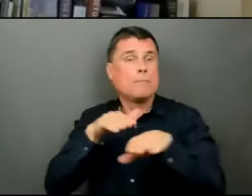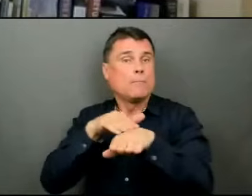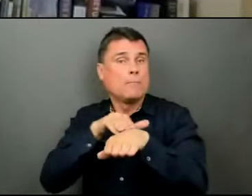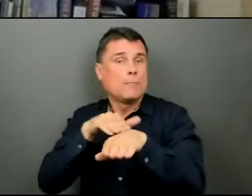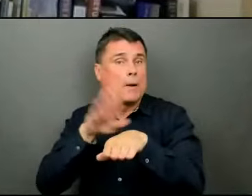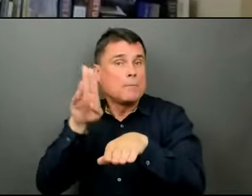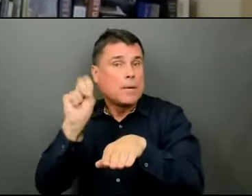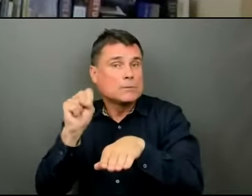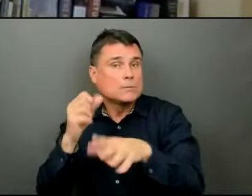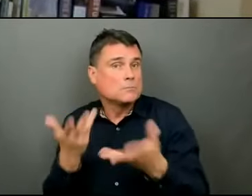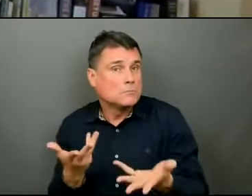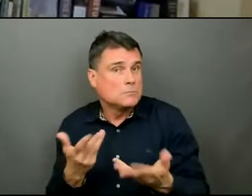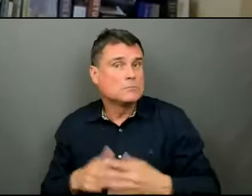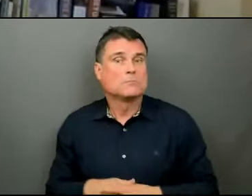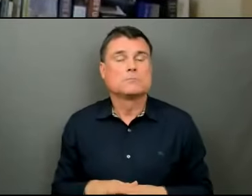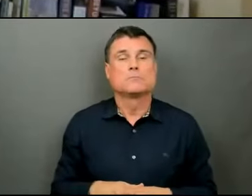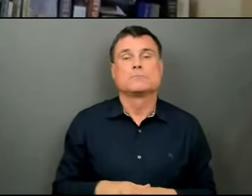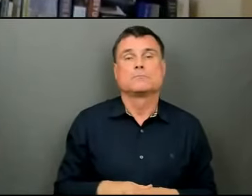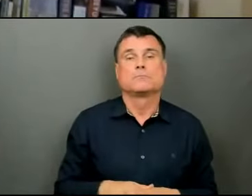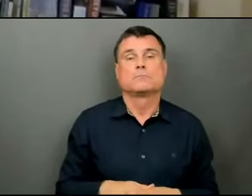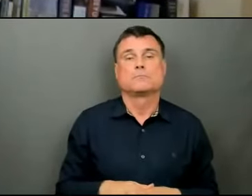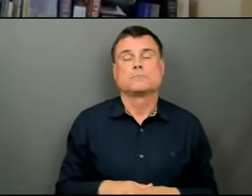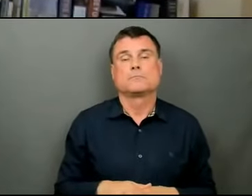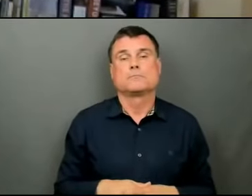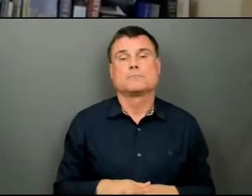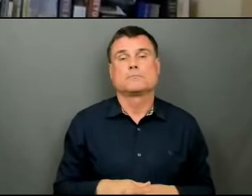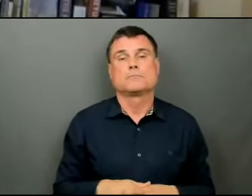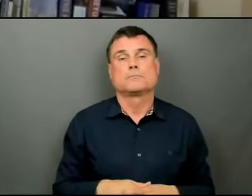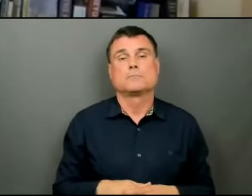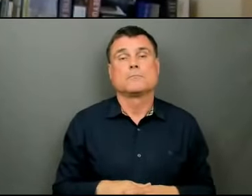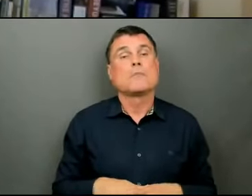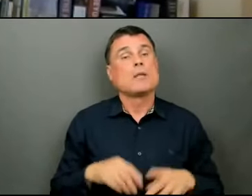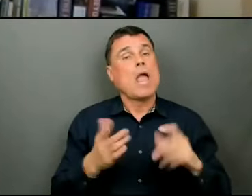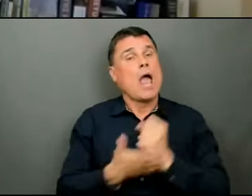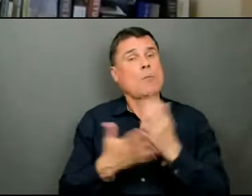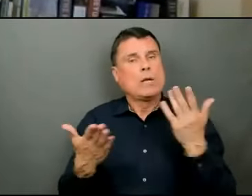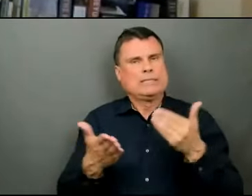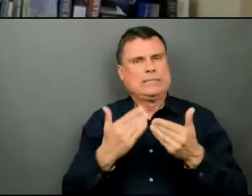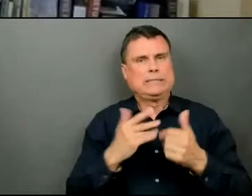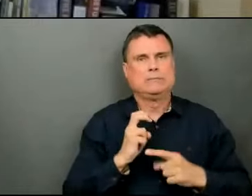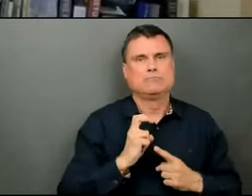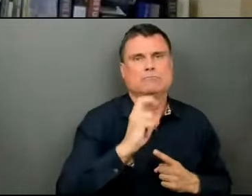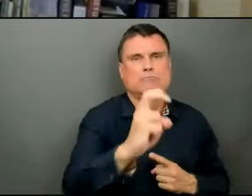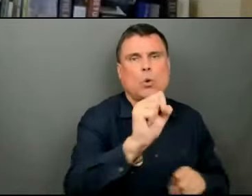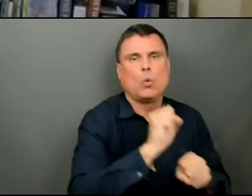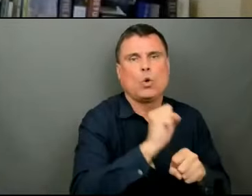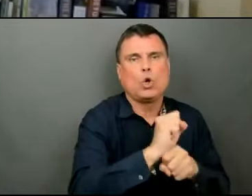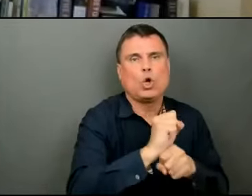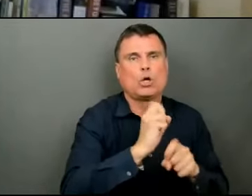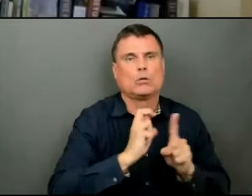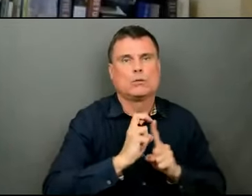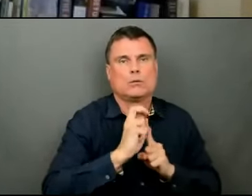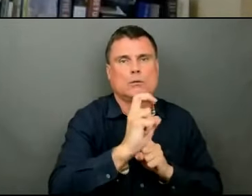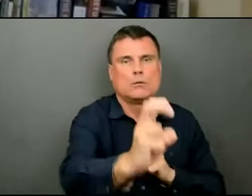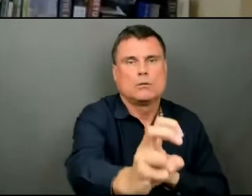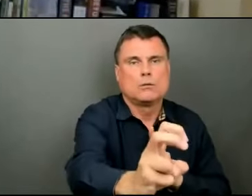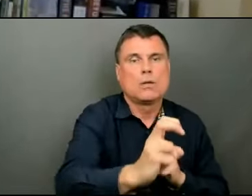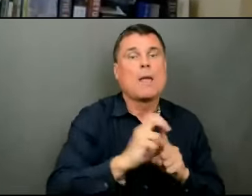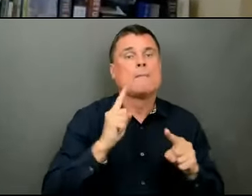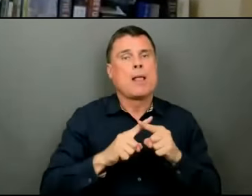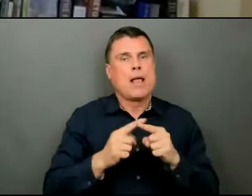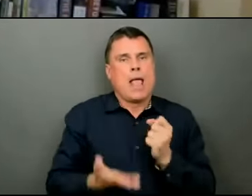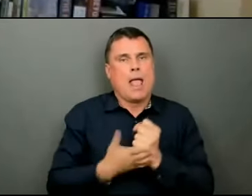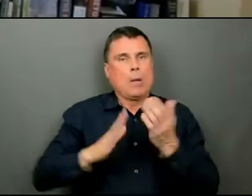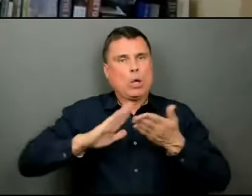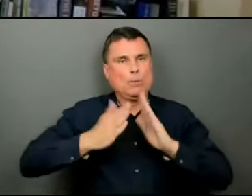beyond moving commuters. It also helps us tackle the housing crisis by building density along the line. It helps